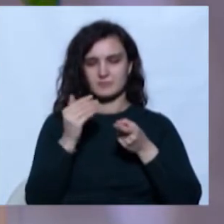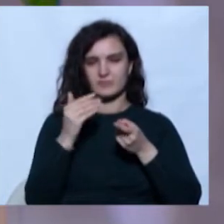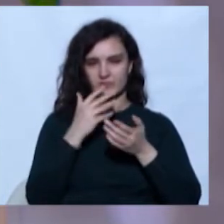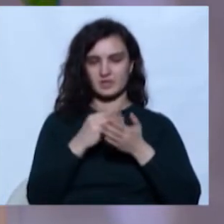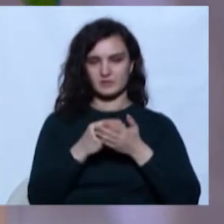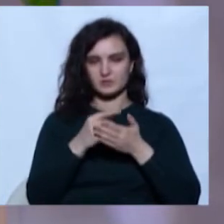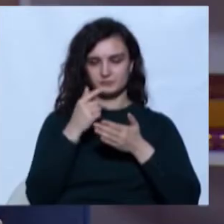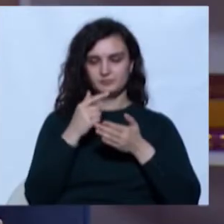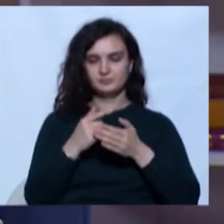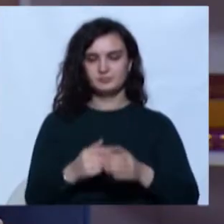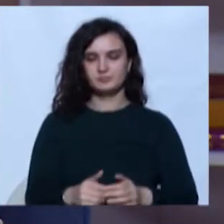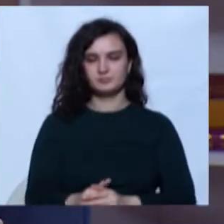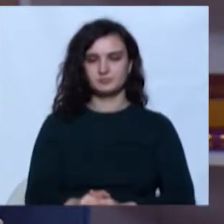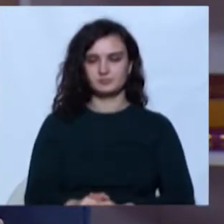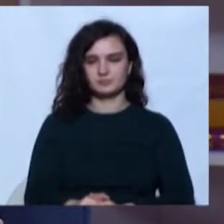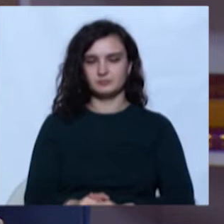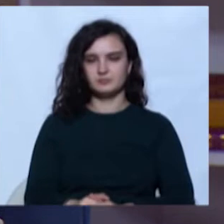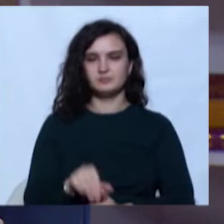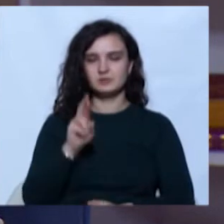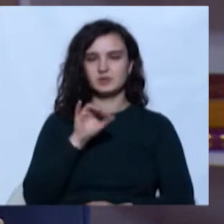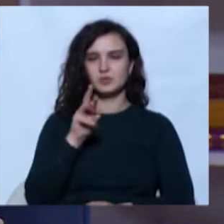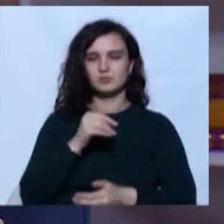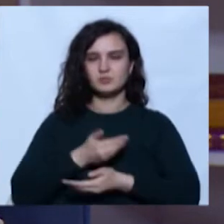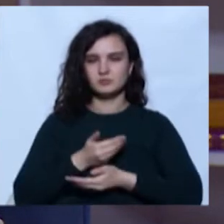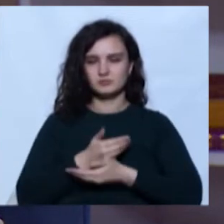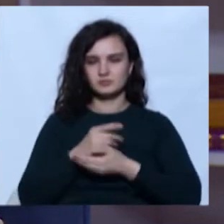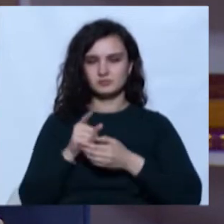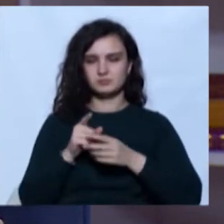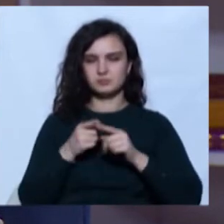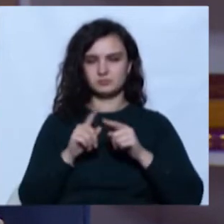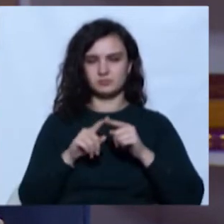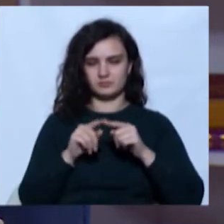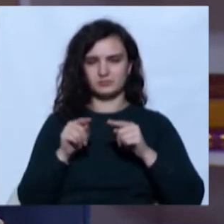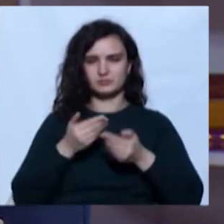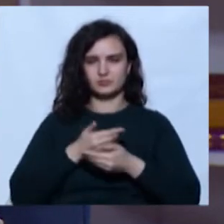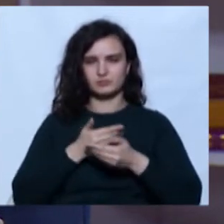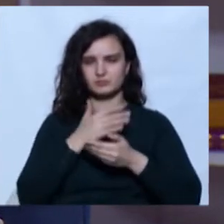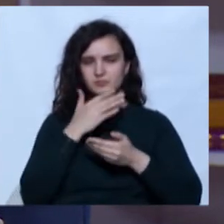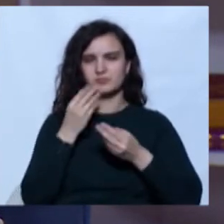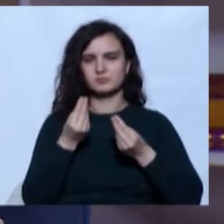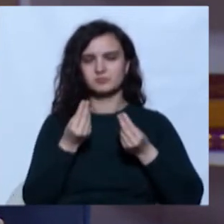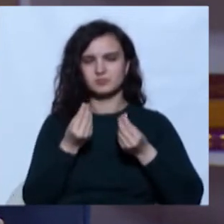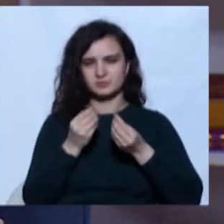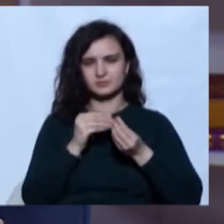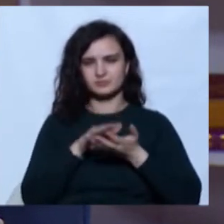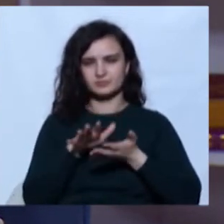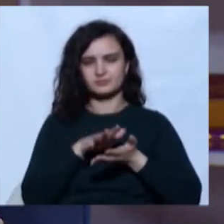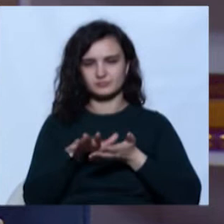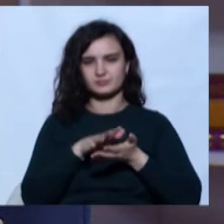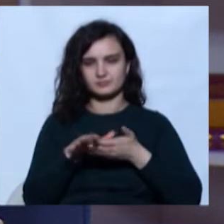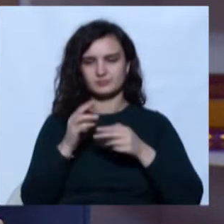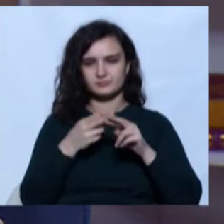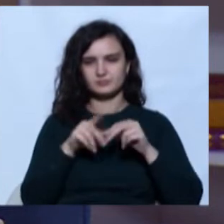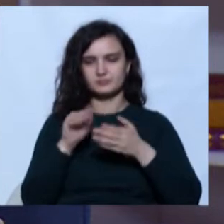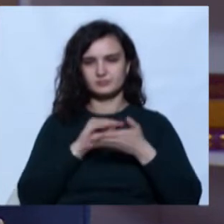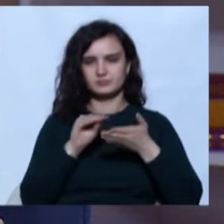background. Now, Dumas lived an extravagant life and he spent more money than he earned, so he